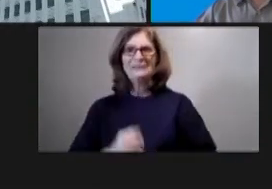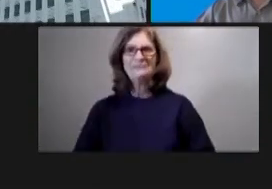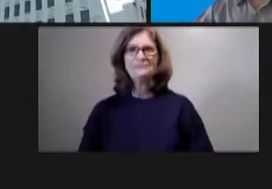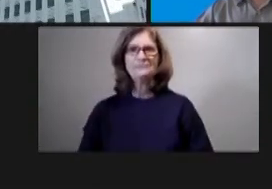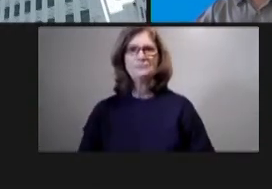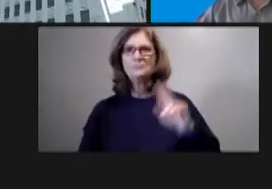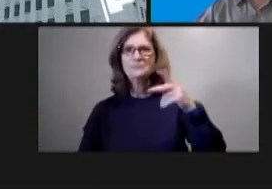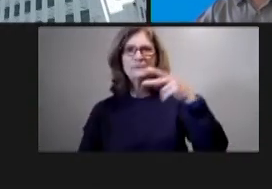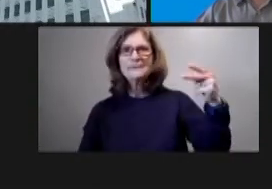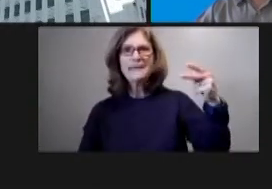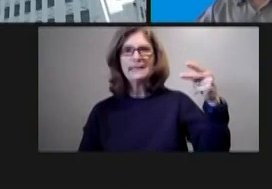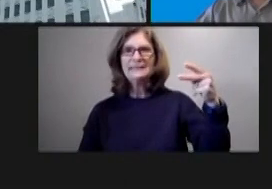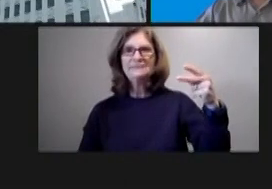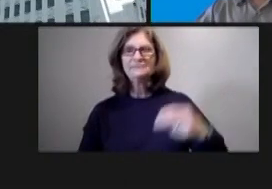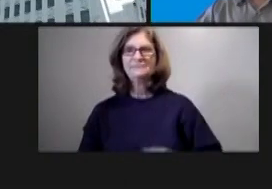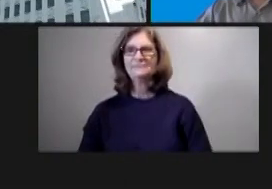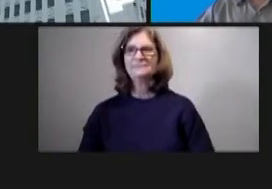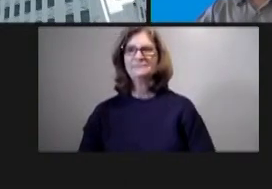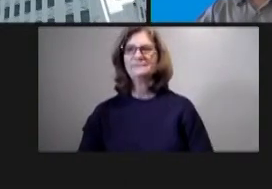Second.